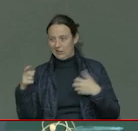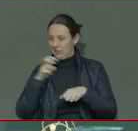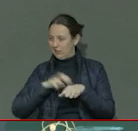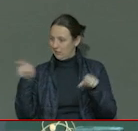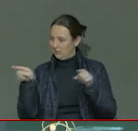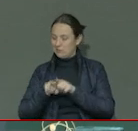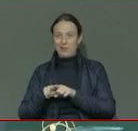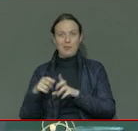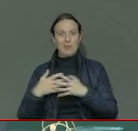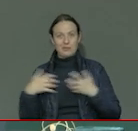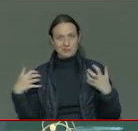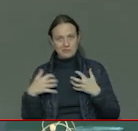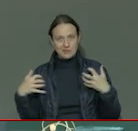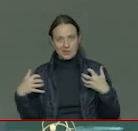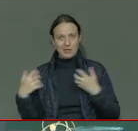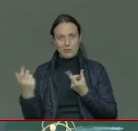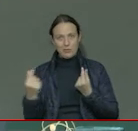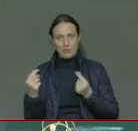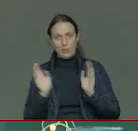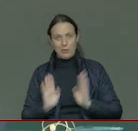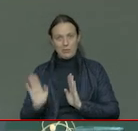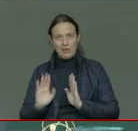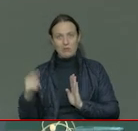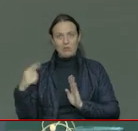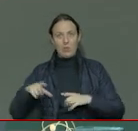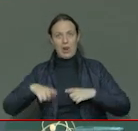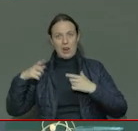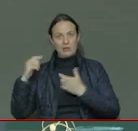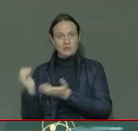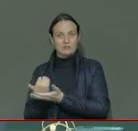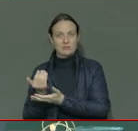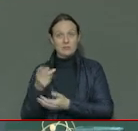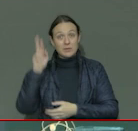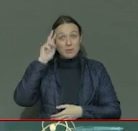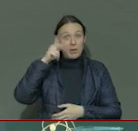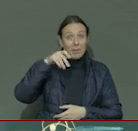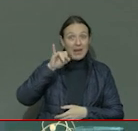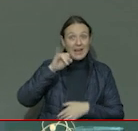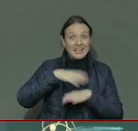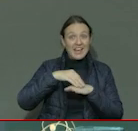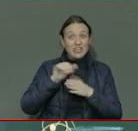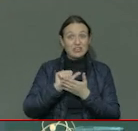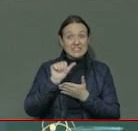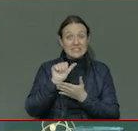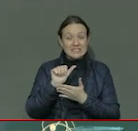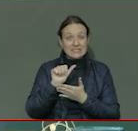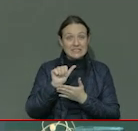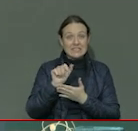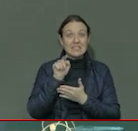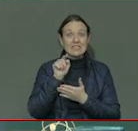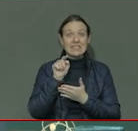Parker in order to survive. Never forget, Pi is a 16-year-old, and please note,